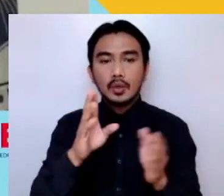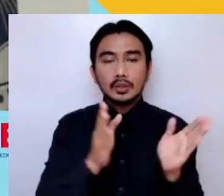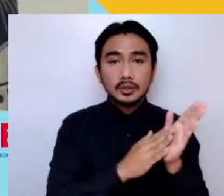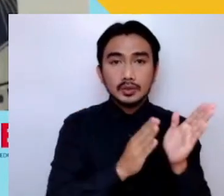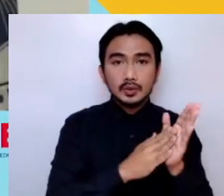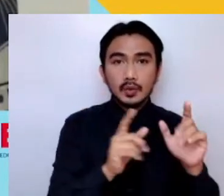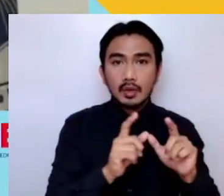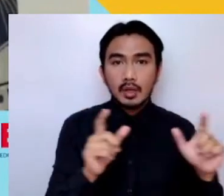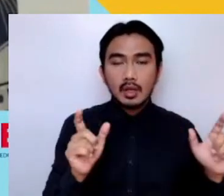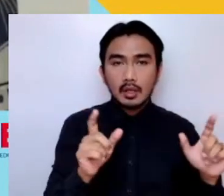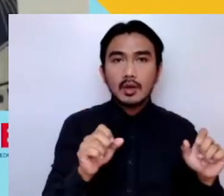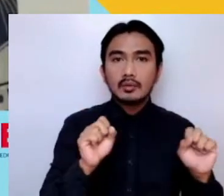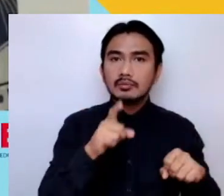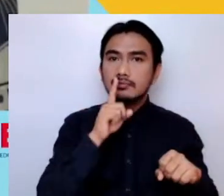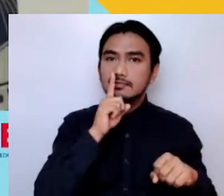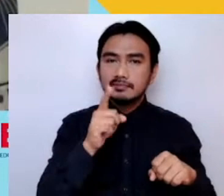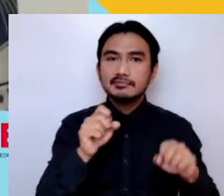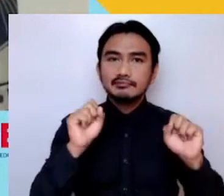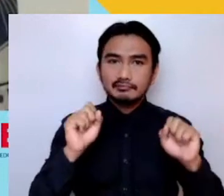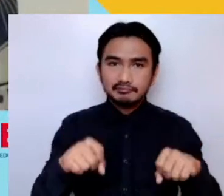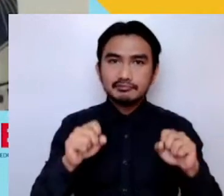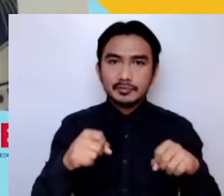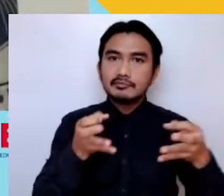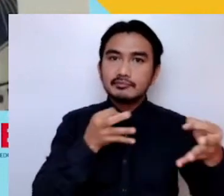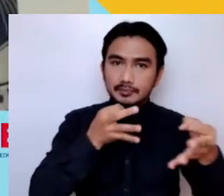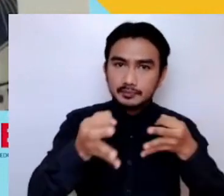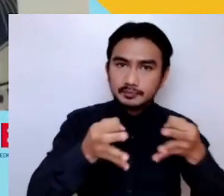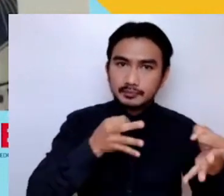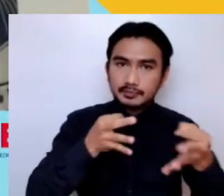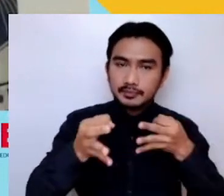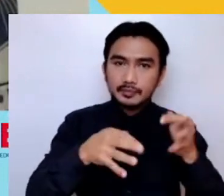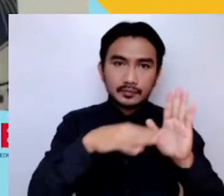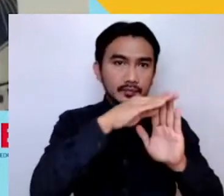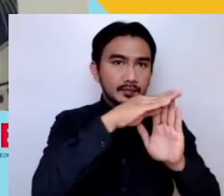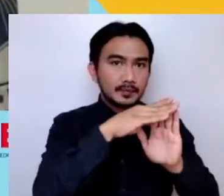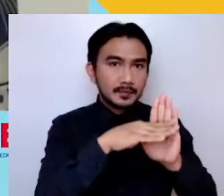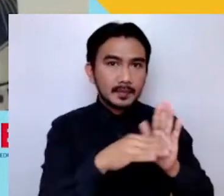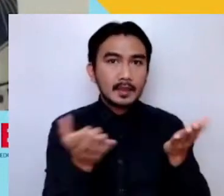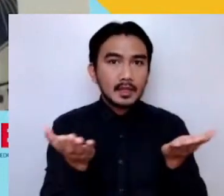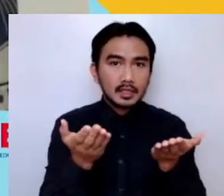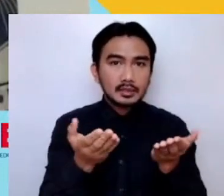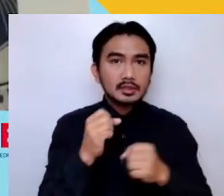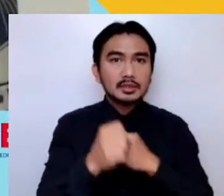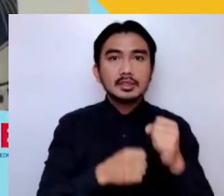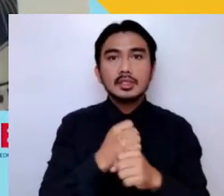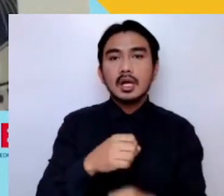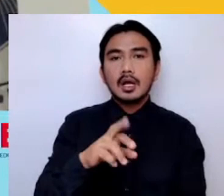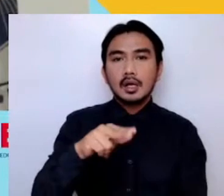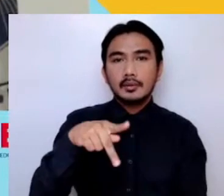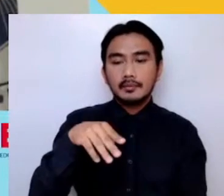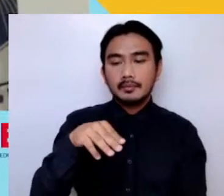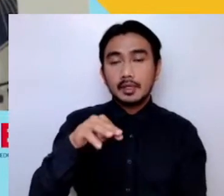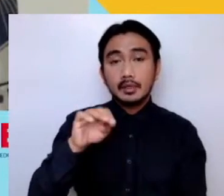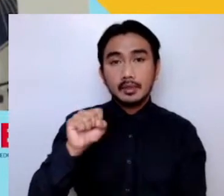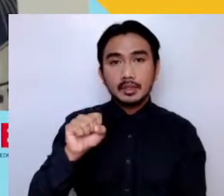well equipped to orient you on the details of this year's RPMS-PPST guidelines.